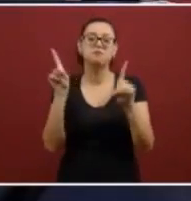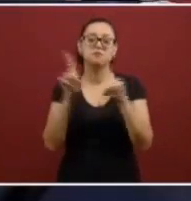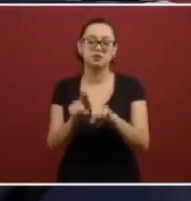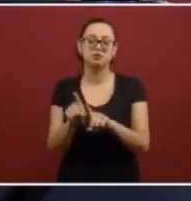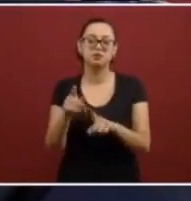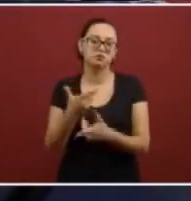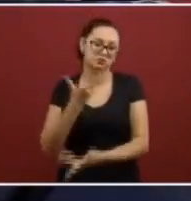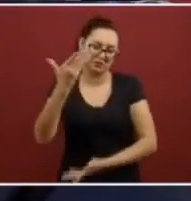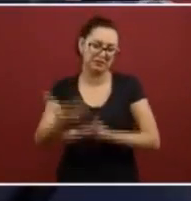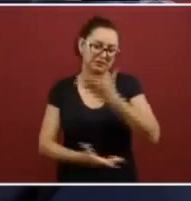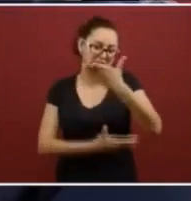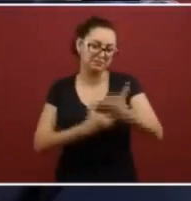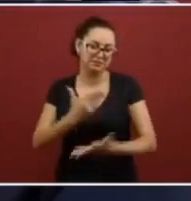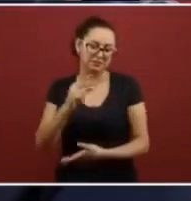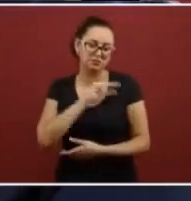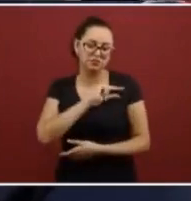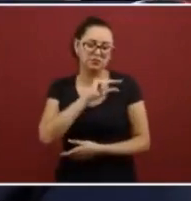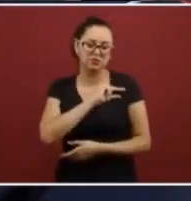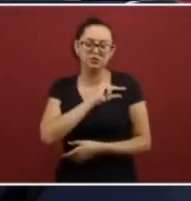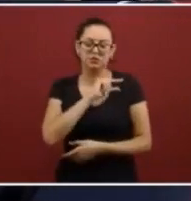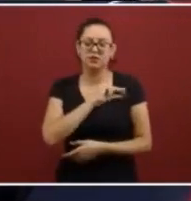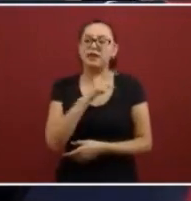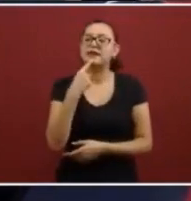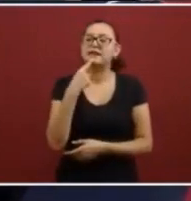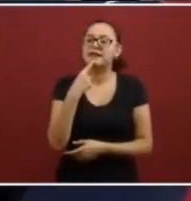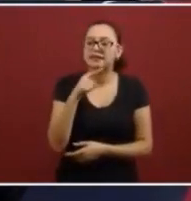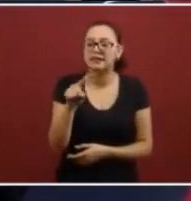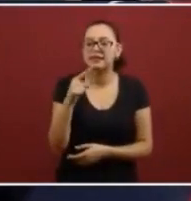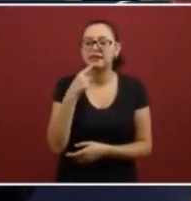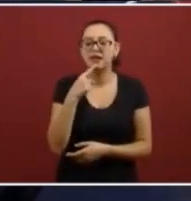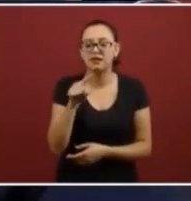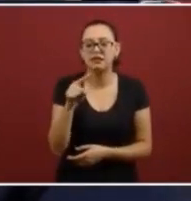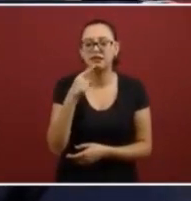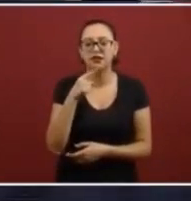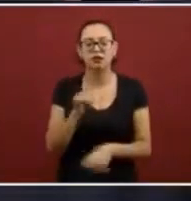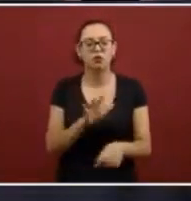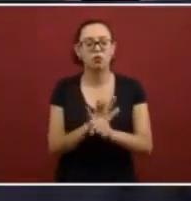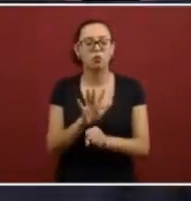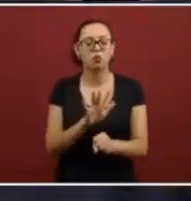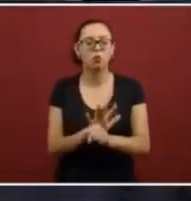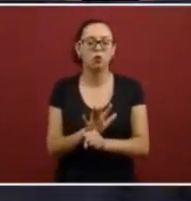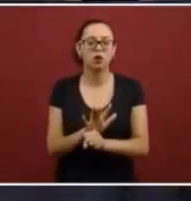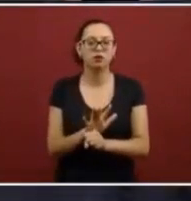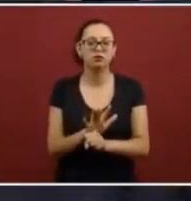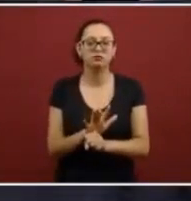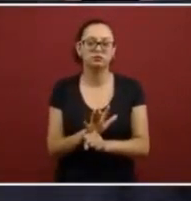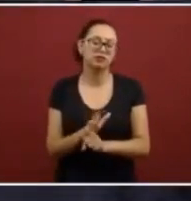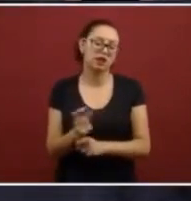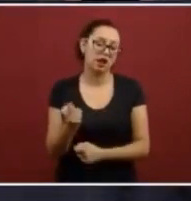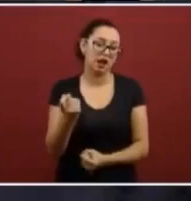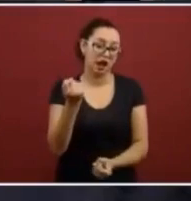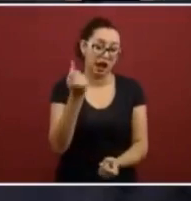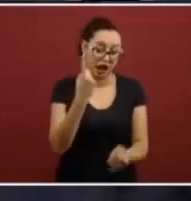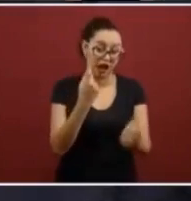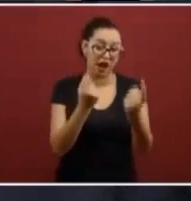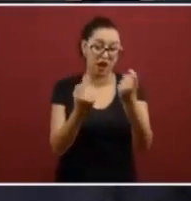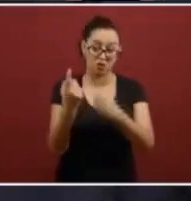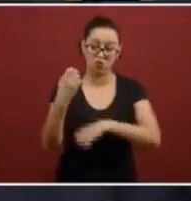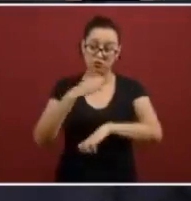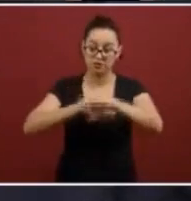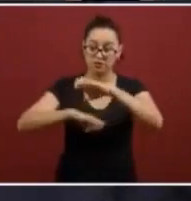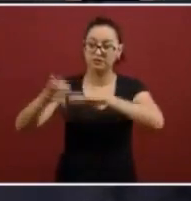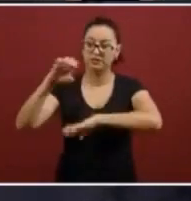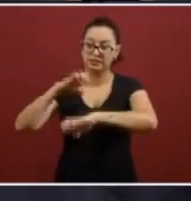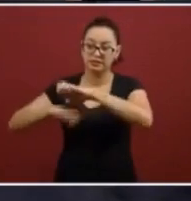prestan servicio, like even the ones that quejándose loan services, de que that hay they compañías that there's companies,